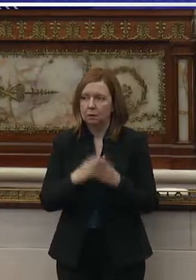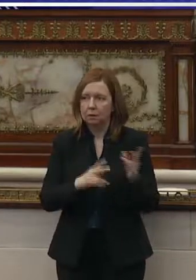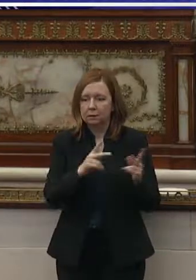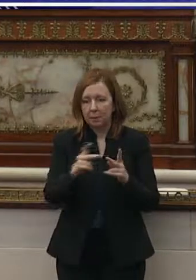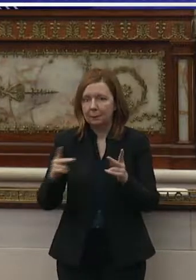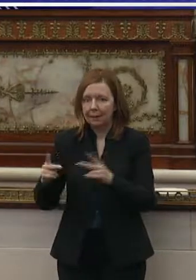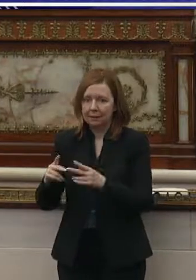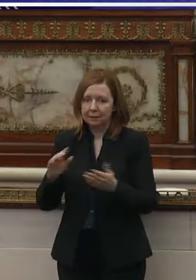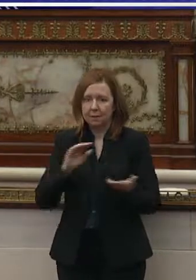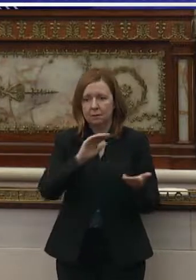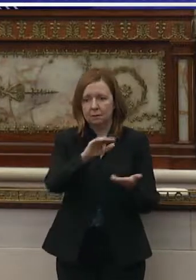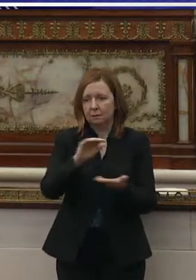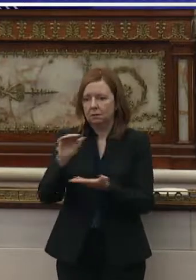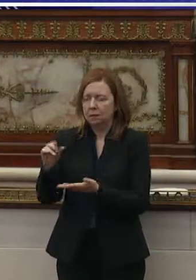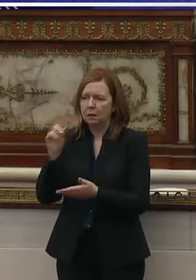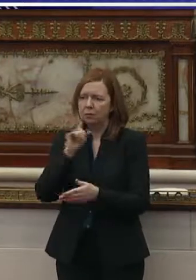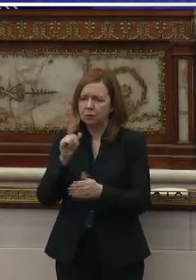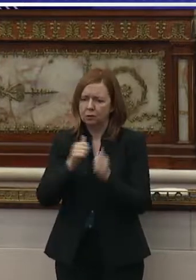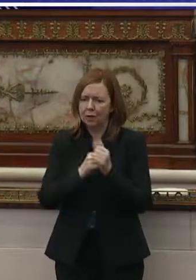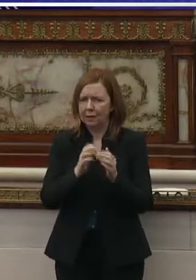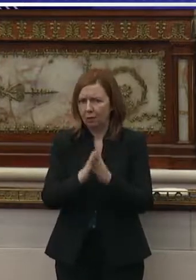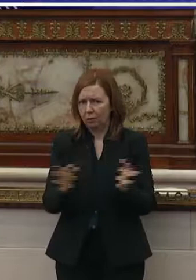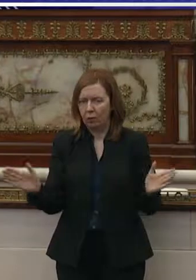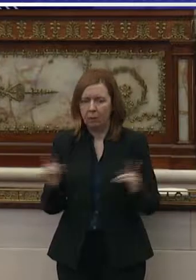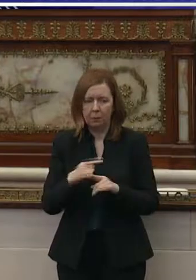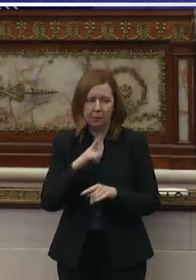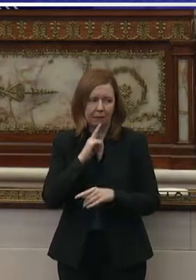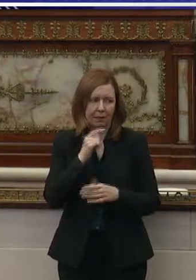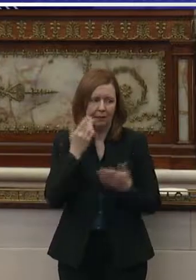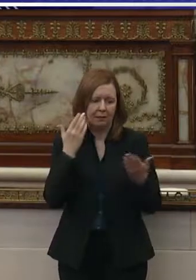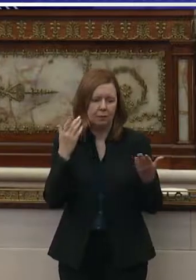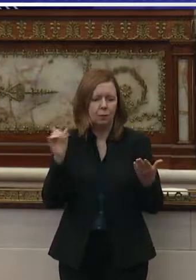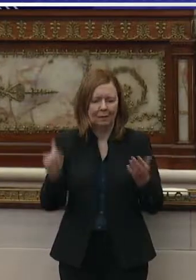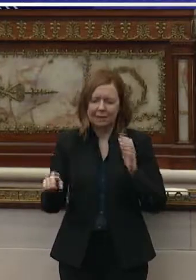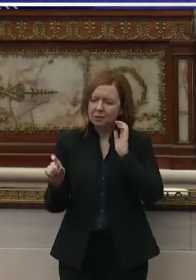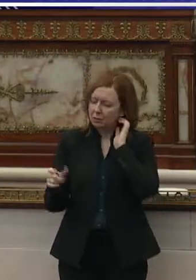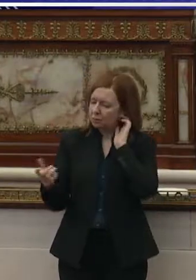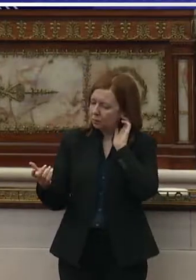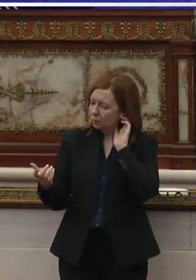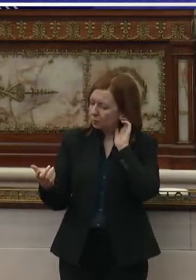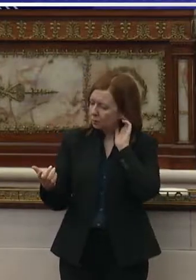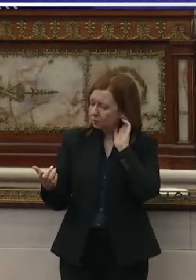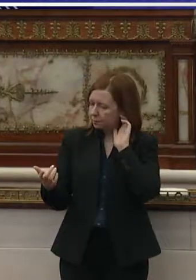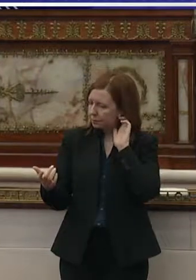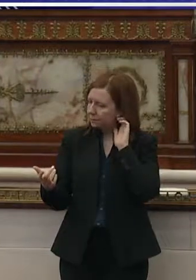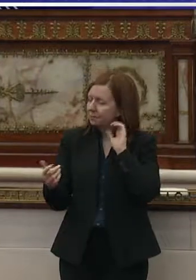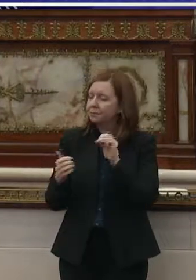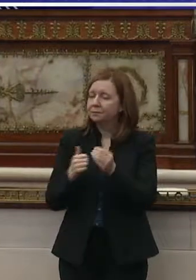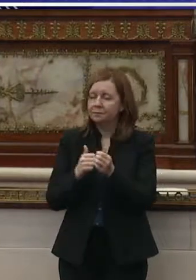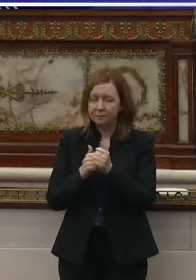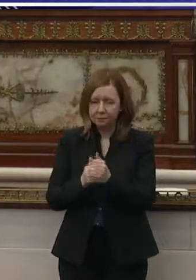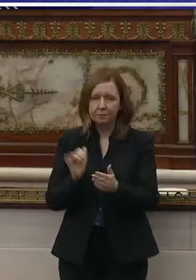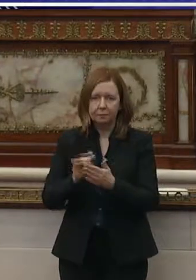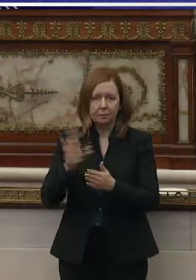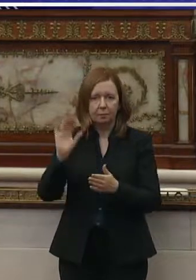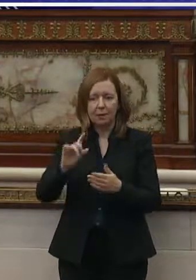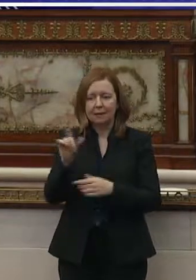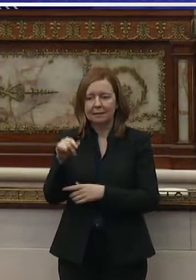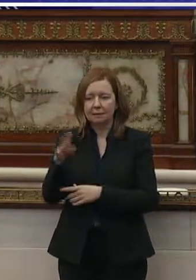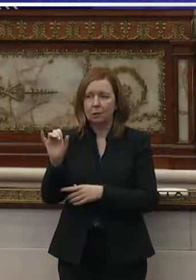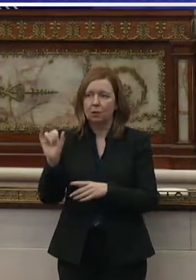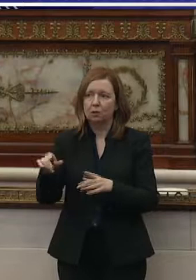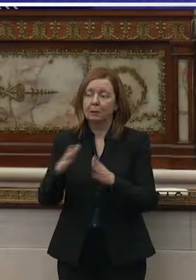places, and I'm sure you're tracking it overall, but we really do need to be tracking it by zip code, and it should be